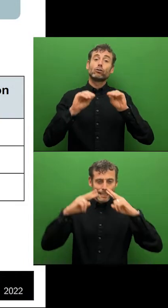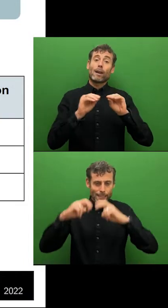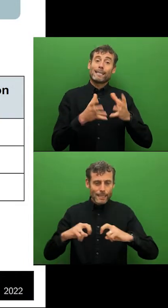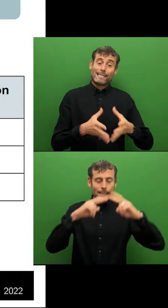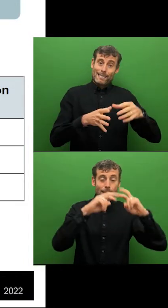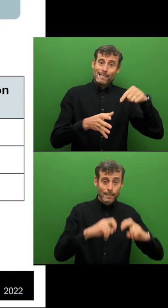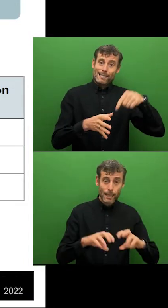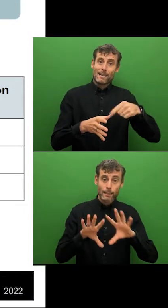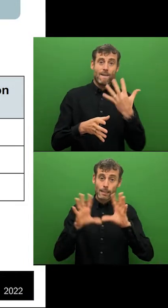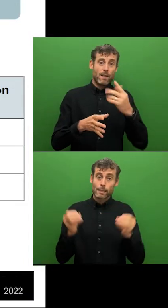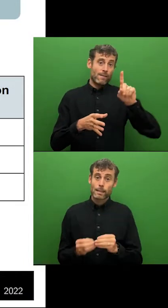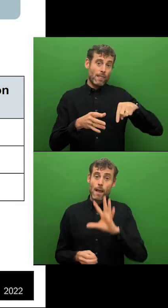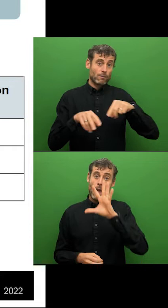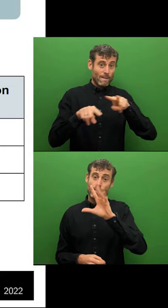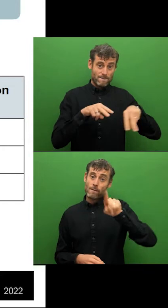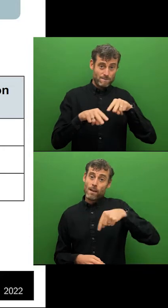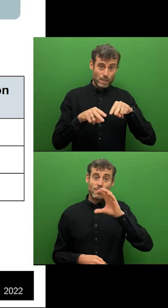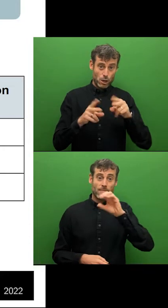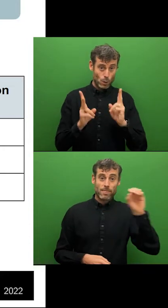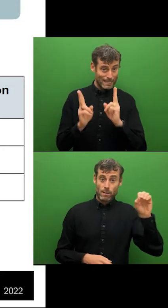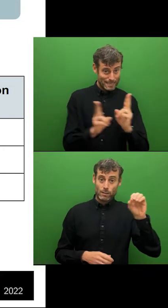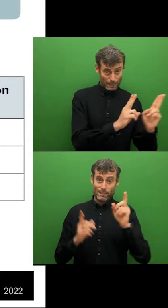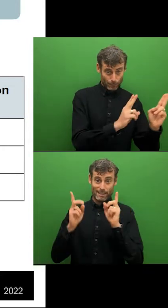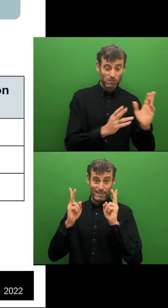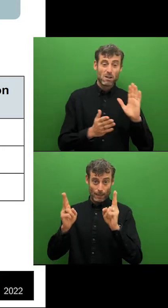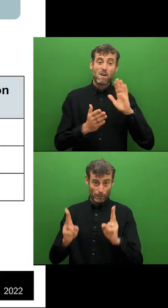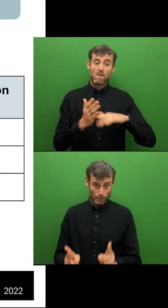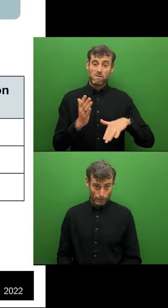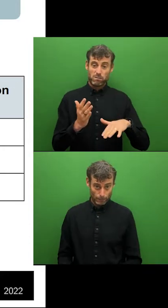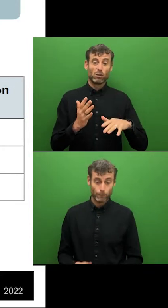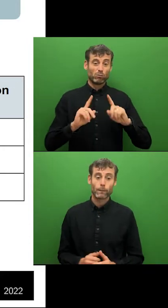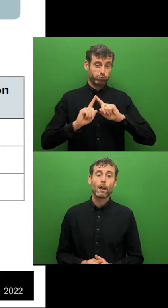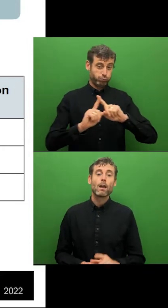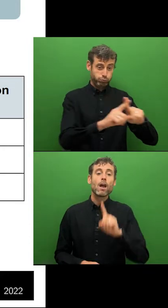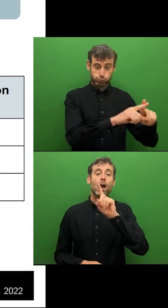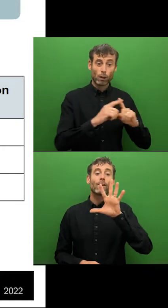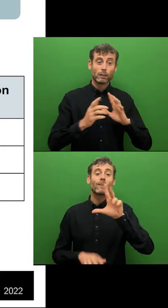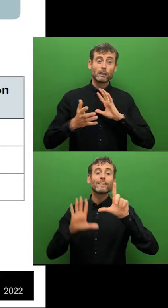training set contains over 5,000 video segments from 157